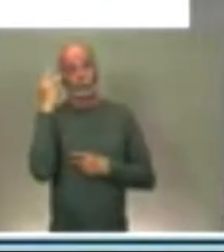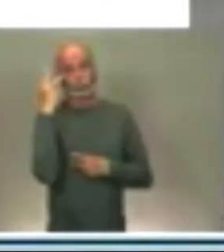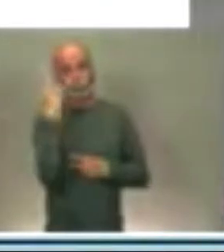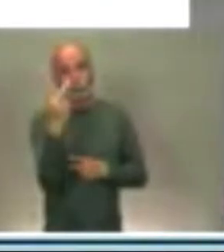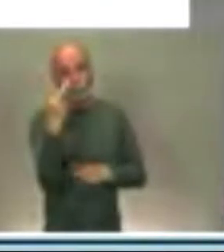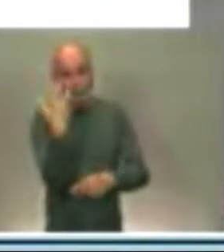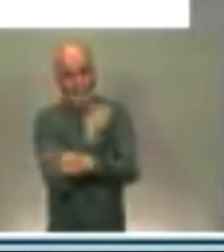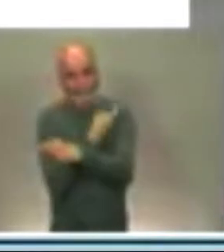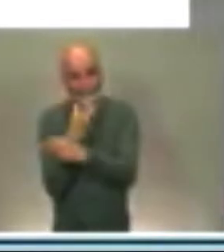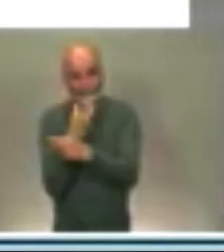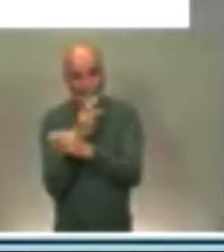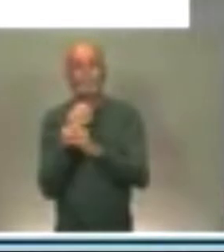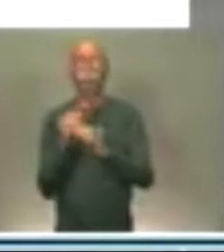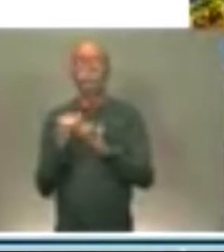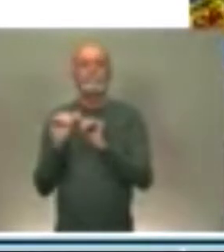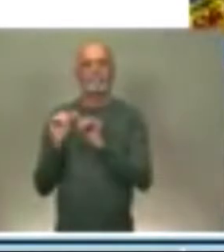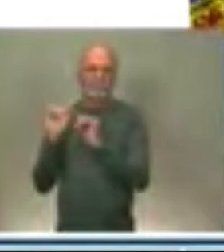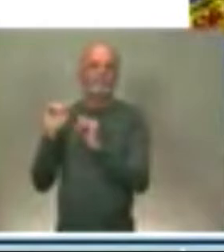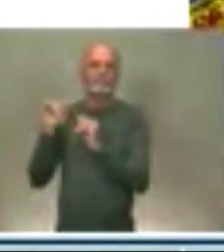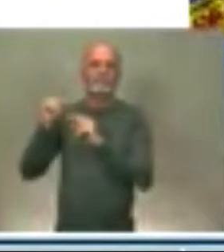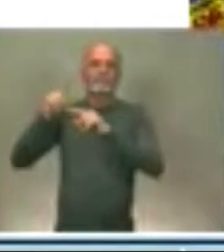rest of us safe.